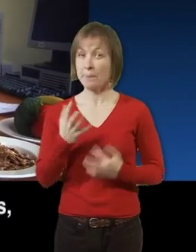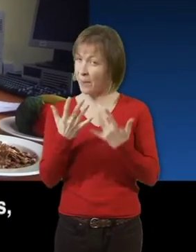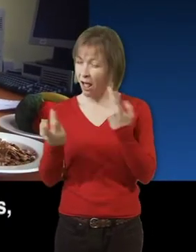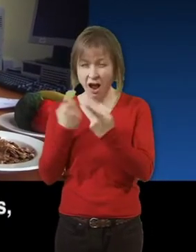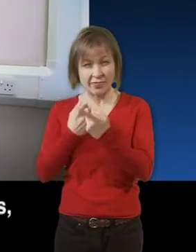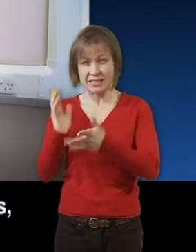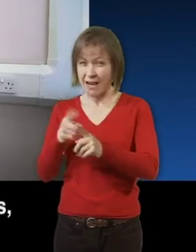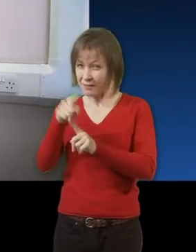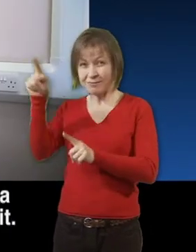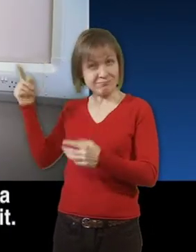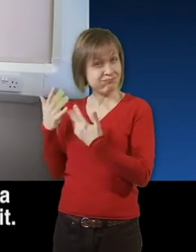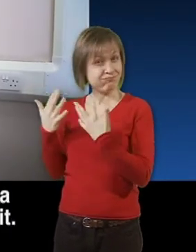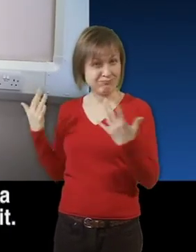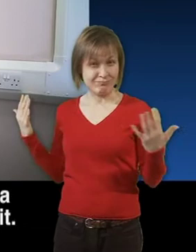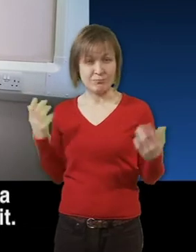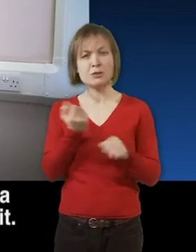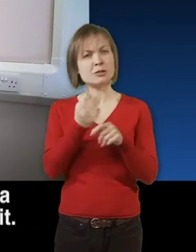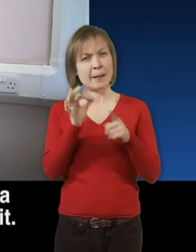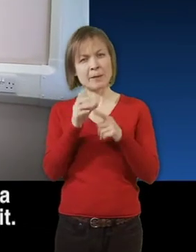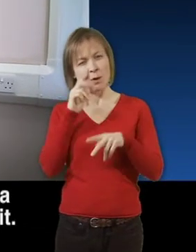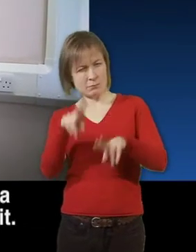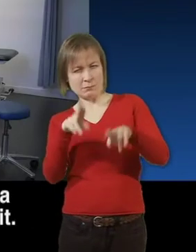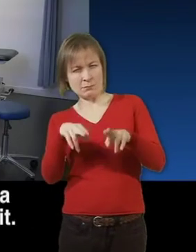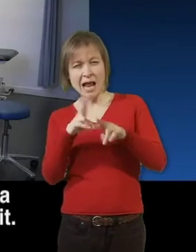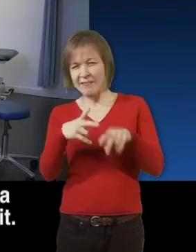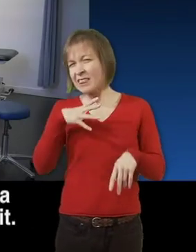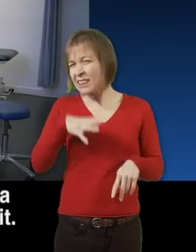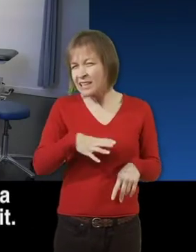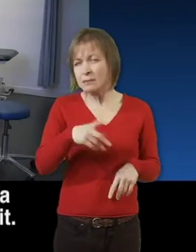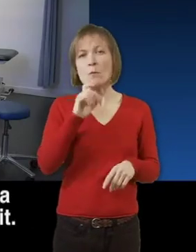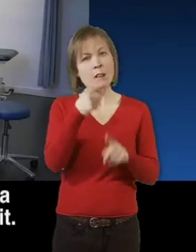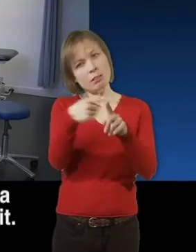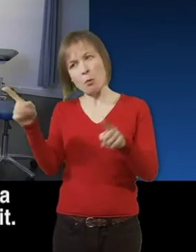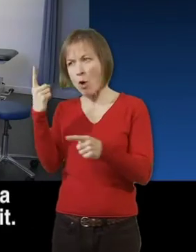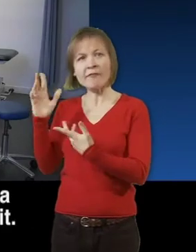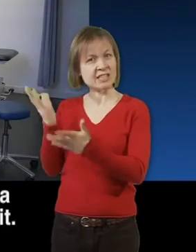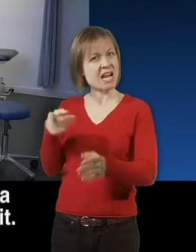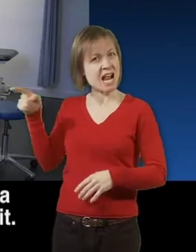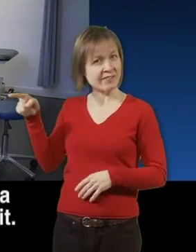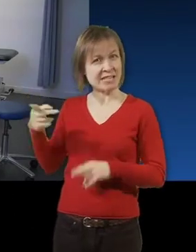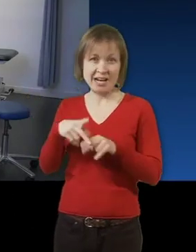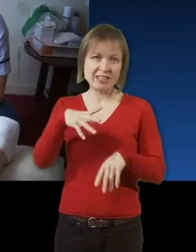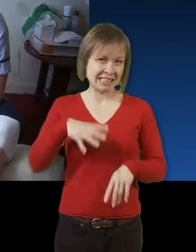There are many other services, and your GP will send you to a service if they think you need it.